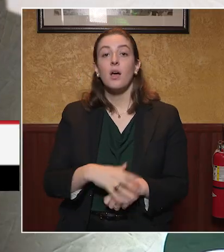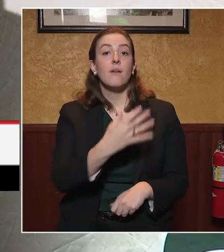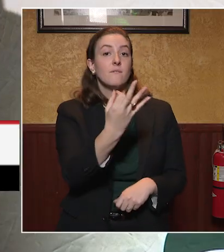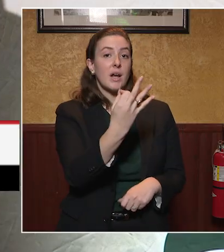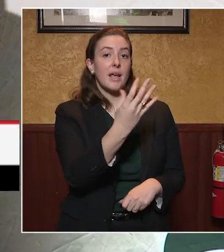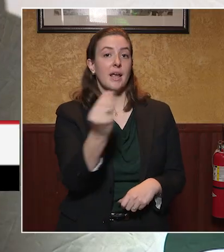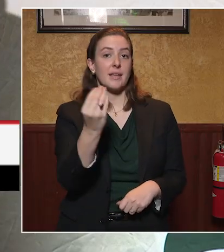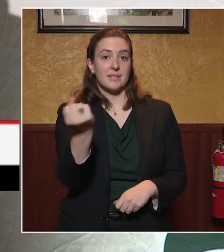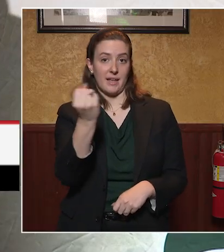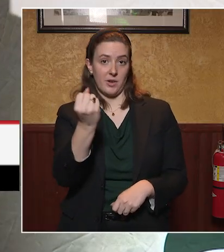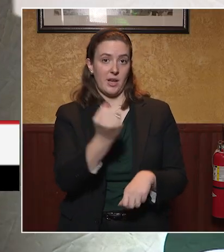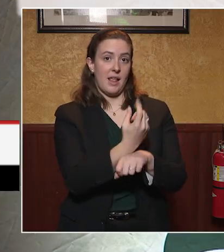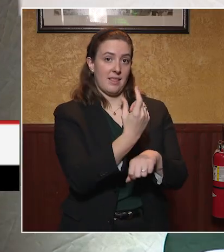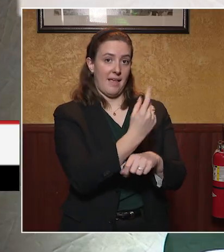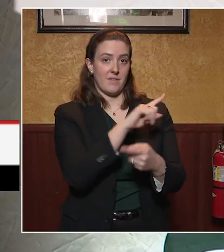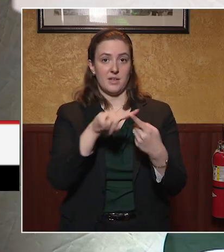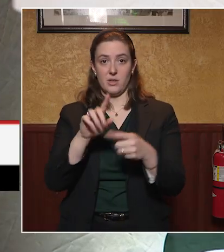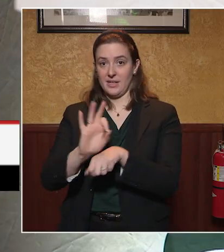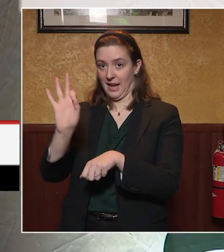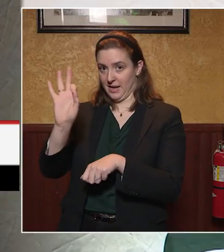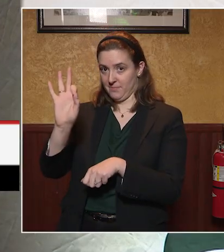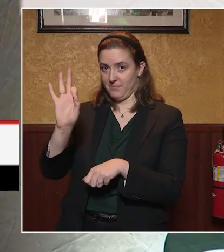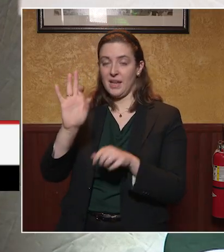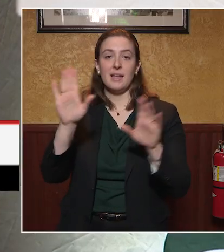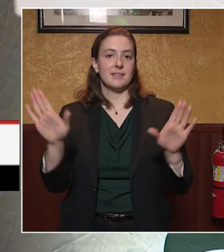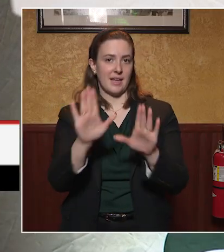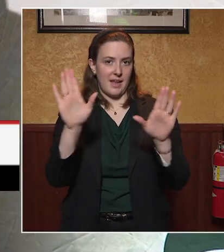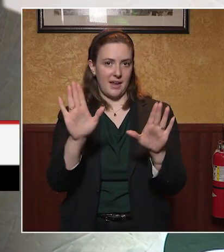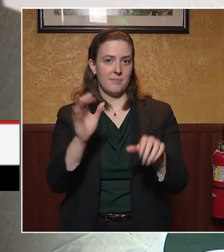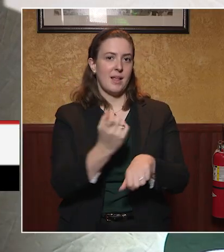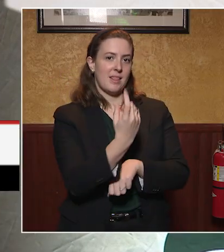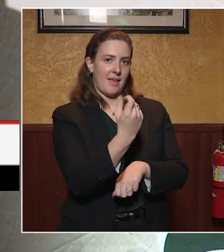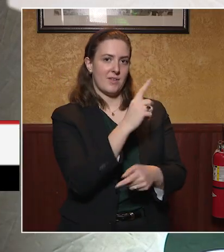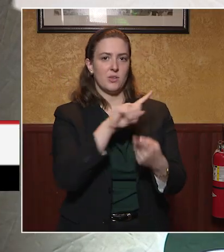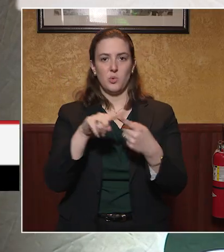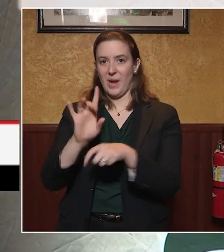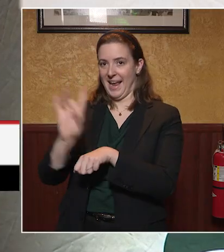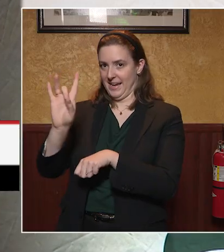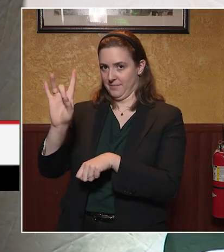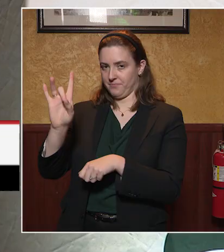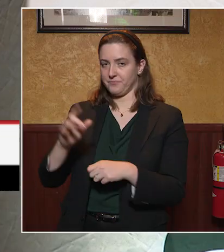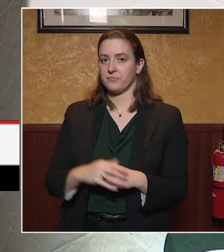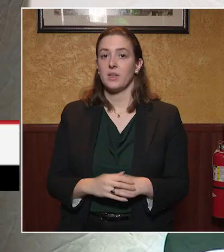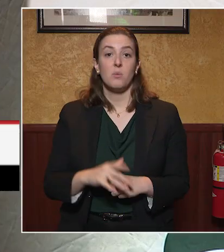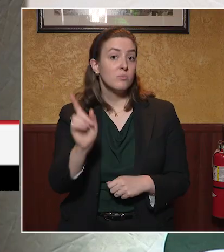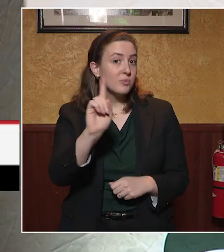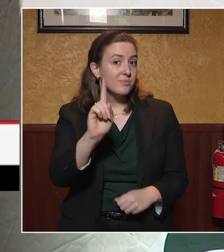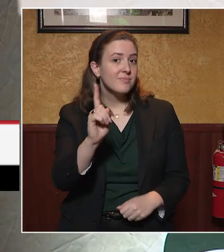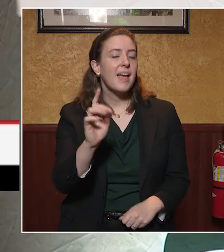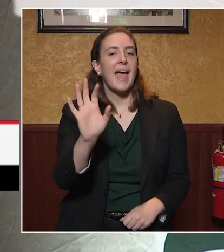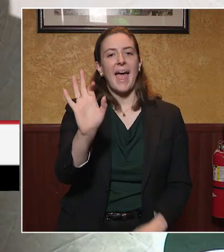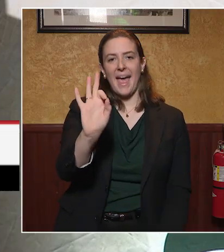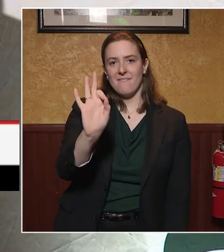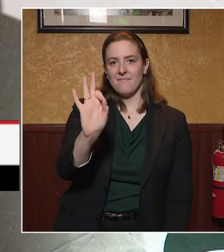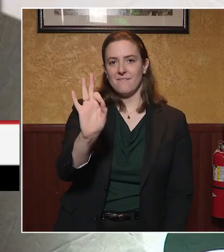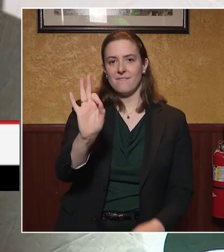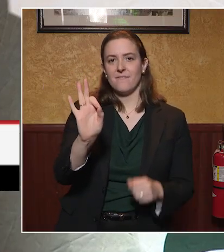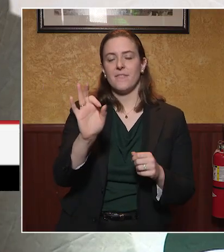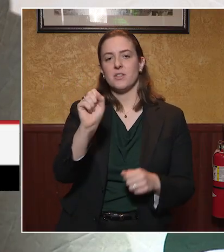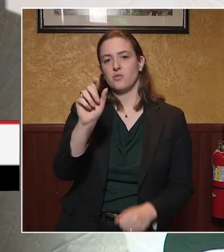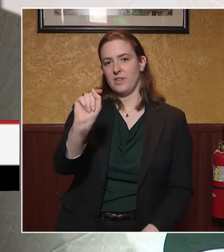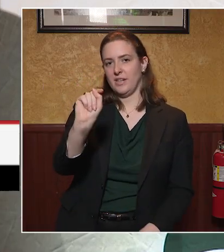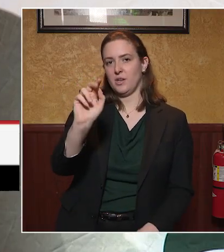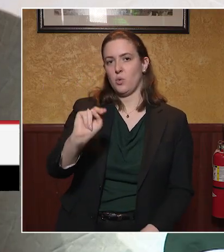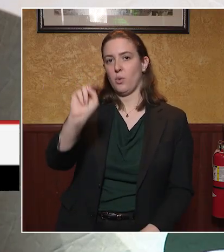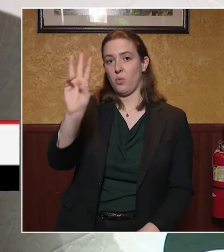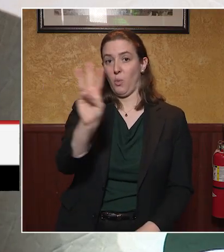11 to 9 p.m., and Sunday from 11 to 8 p.m. We are back on F Street Northwest between 7th and 9th Streets, right